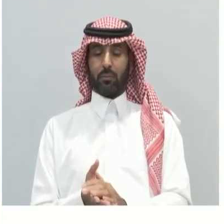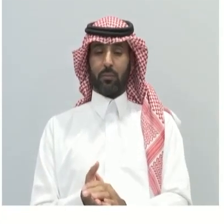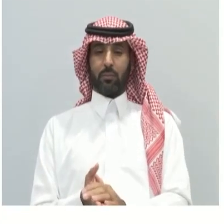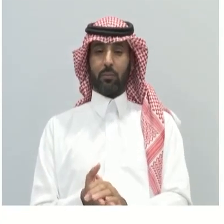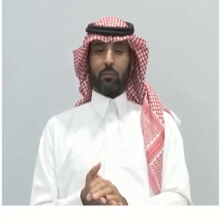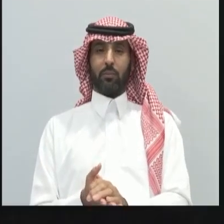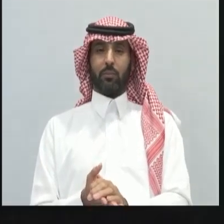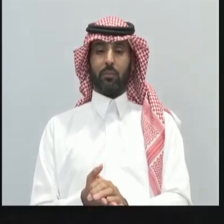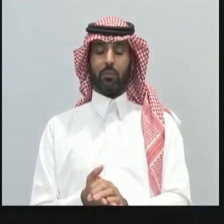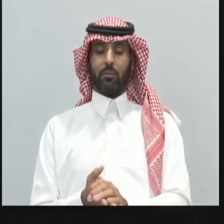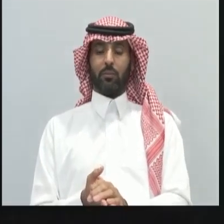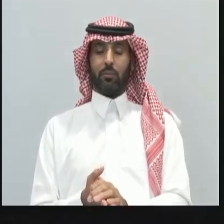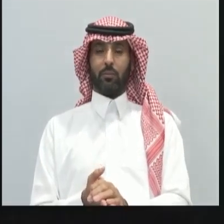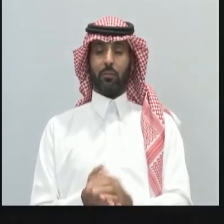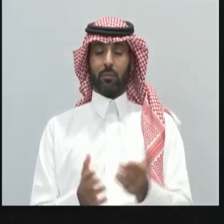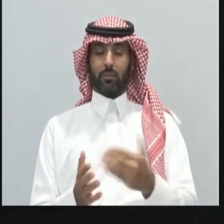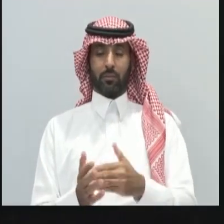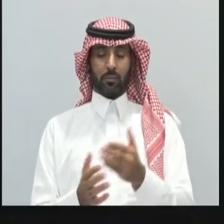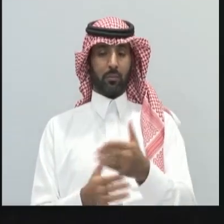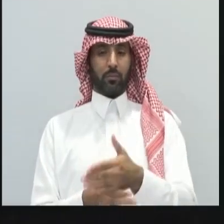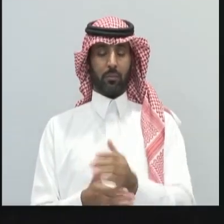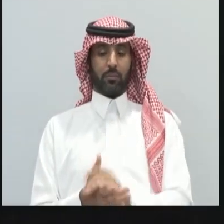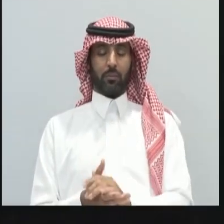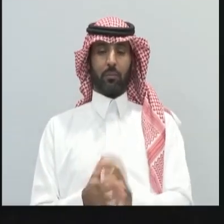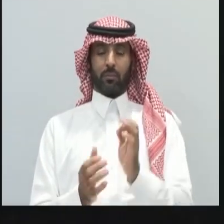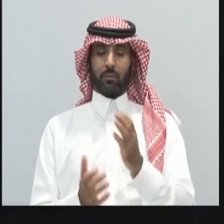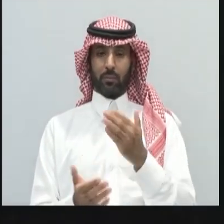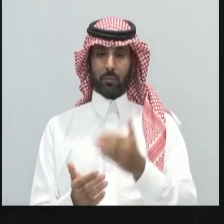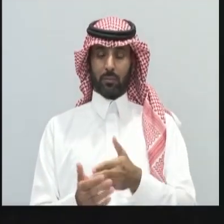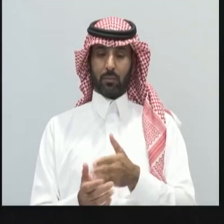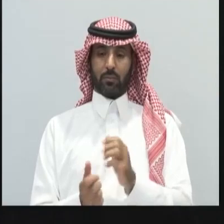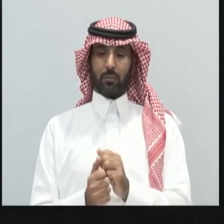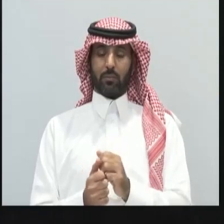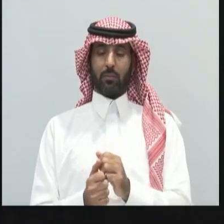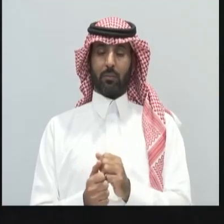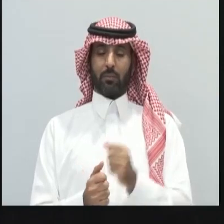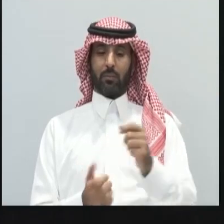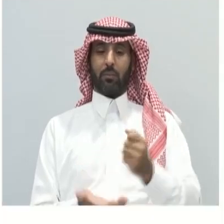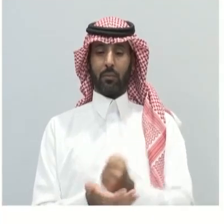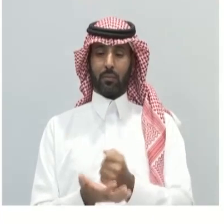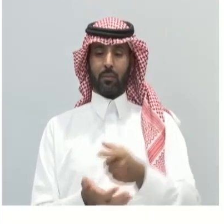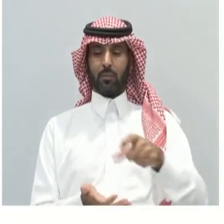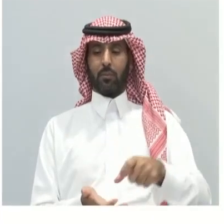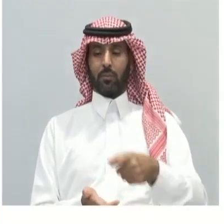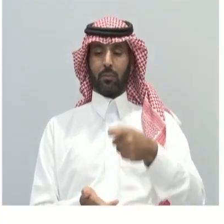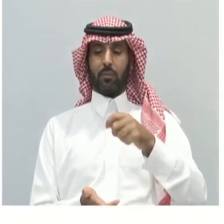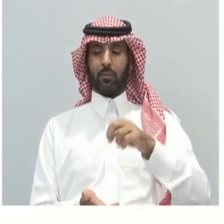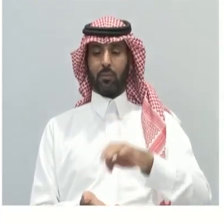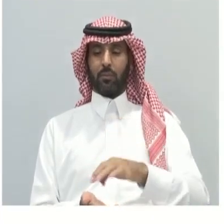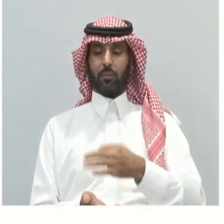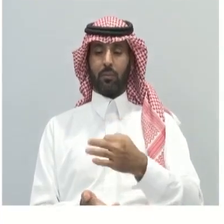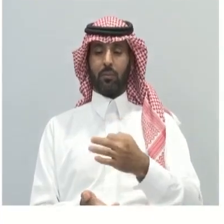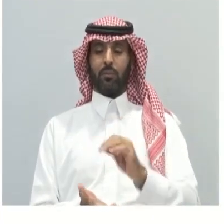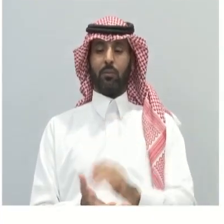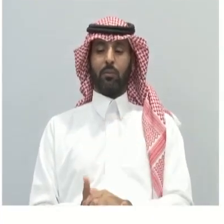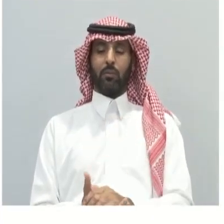guest star here is the indirect object, and the direct object is a cup of coffee. Let's continue here